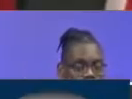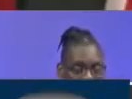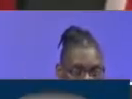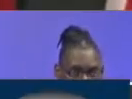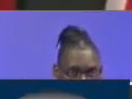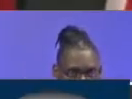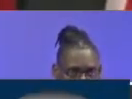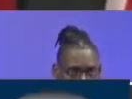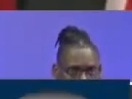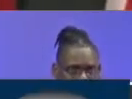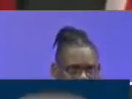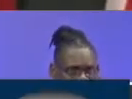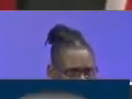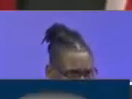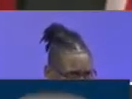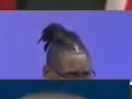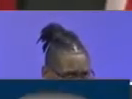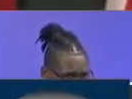from 5 a.m.